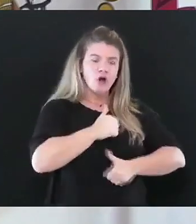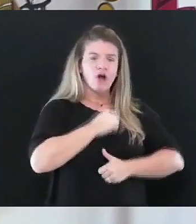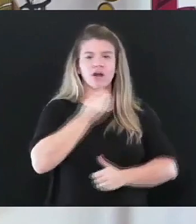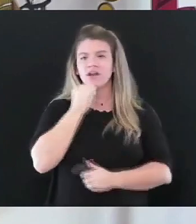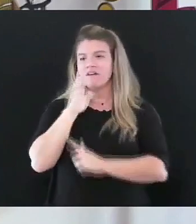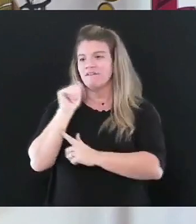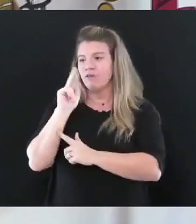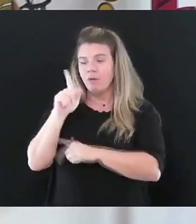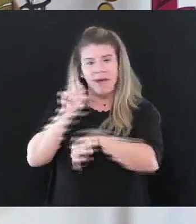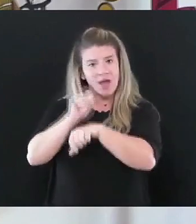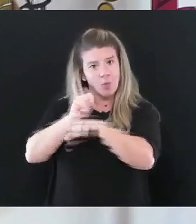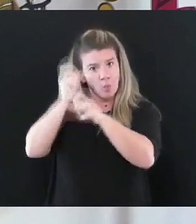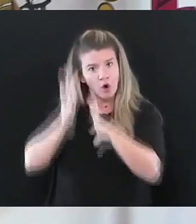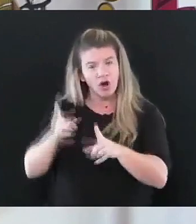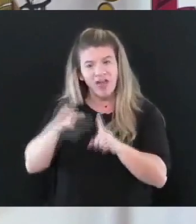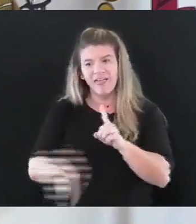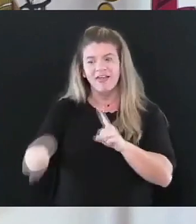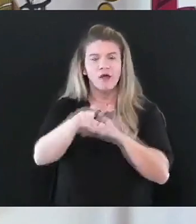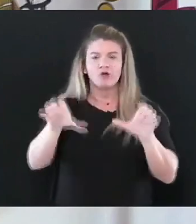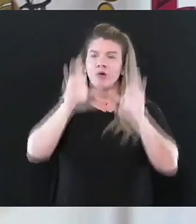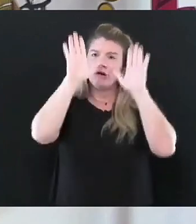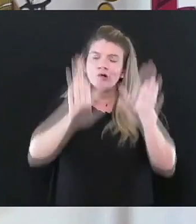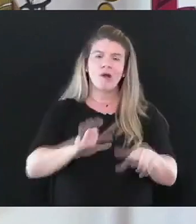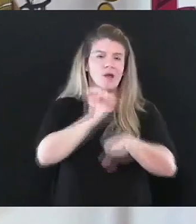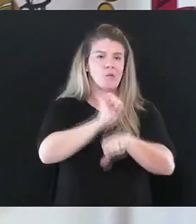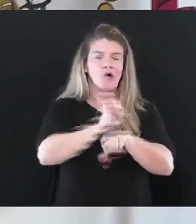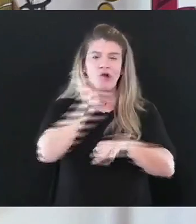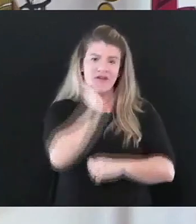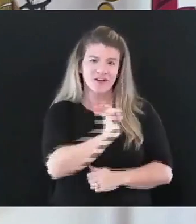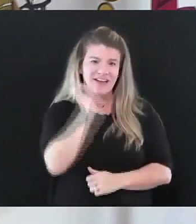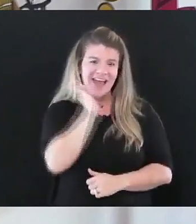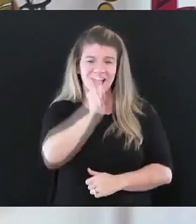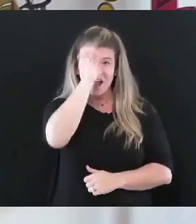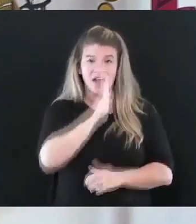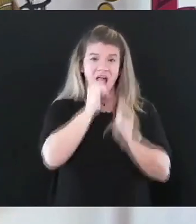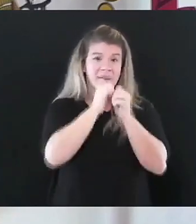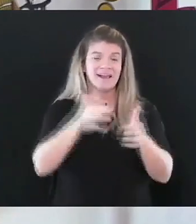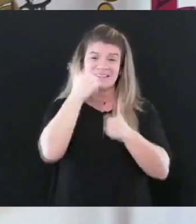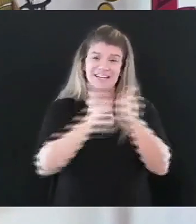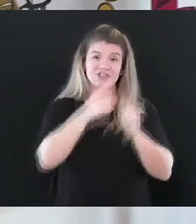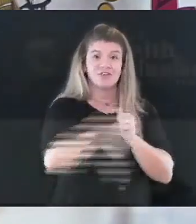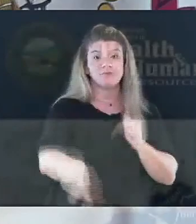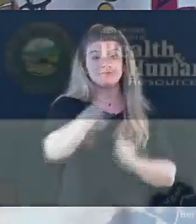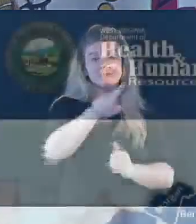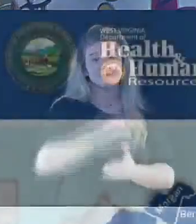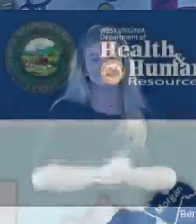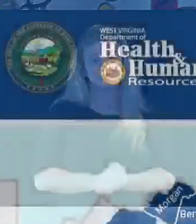workers and everything that do the great work every day. And God bless each and every one of you.